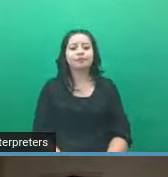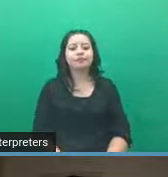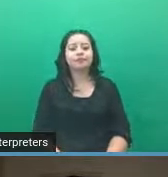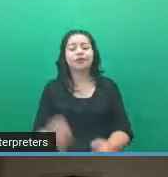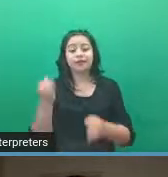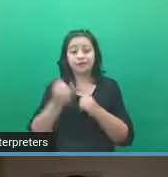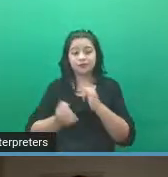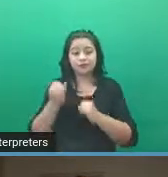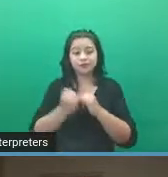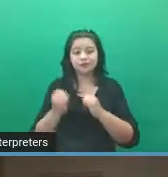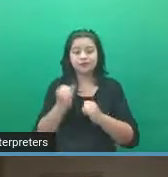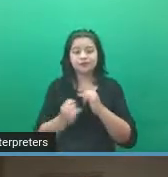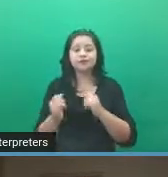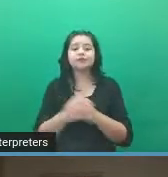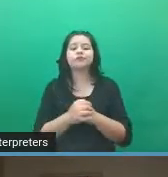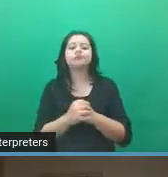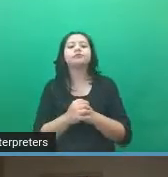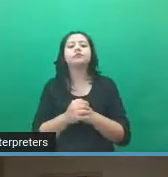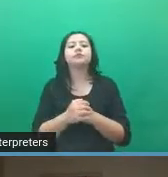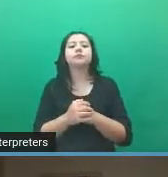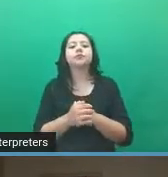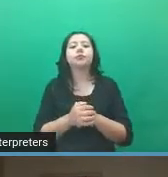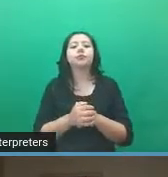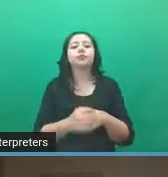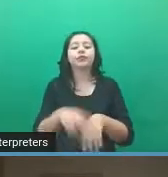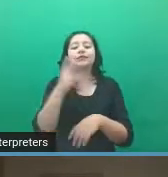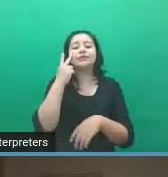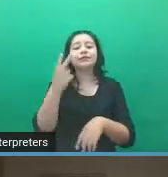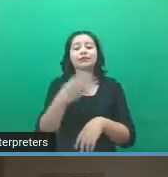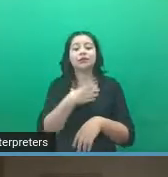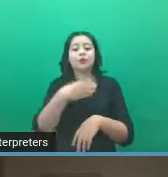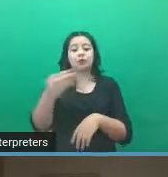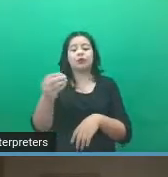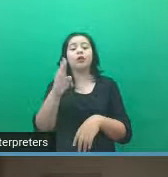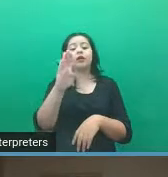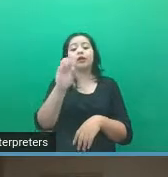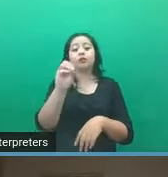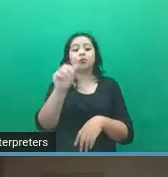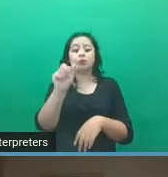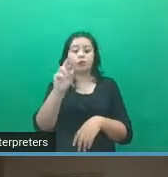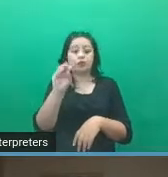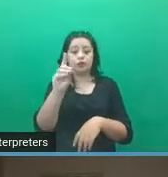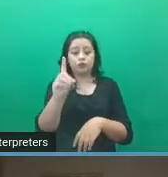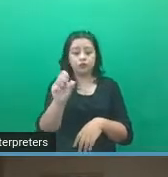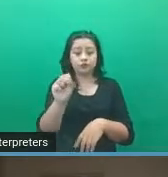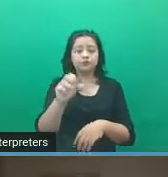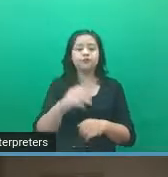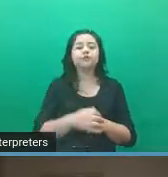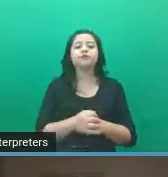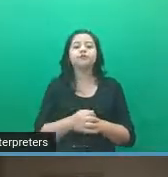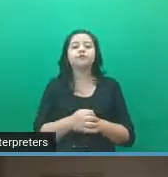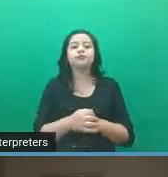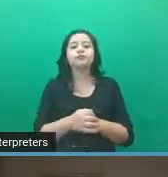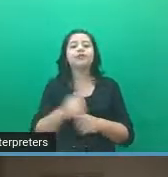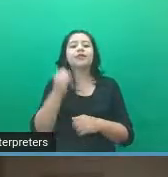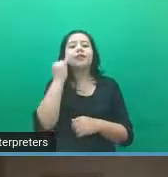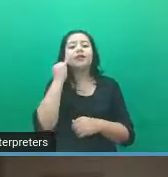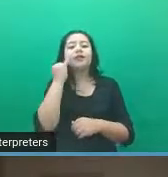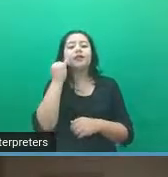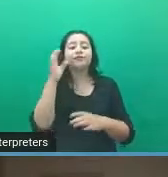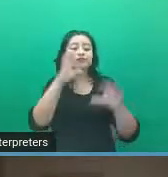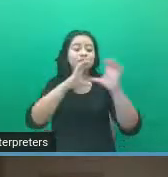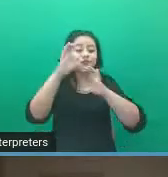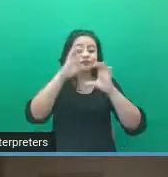Lastly, let's explore interactive whiteboards and similar virtual discussion boards. There are a few critical features to consider if you are looking for the